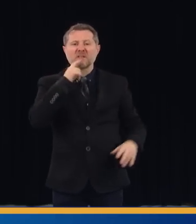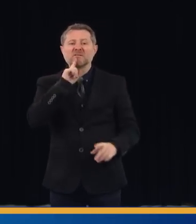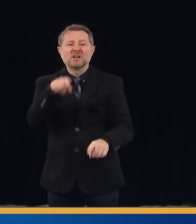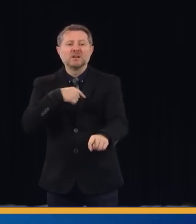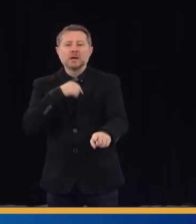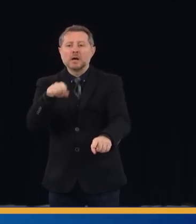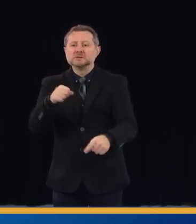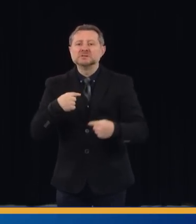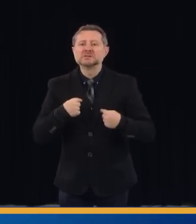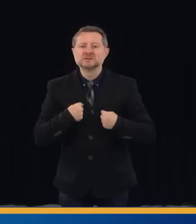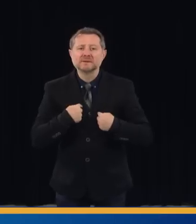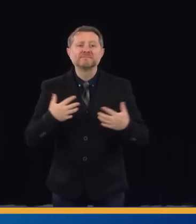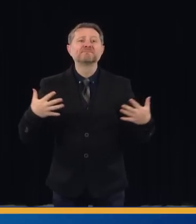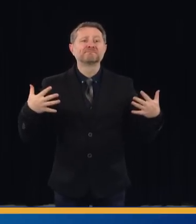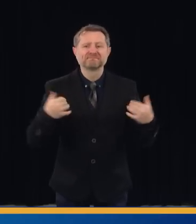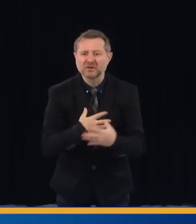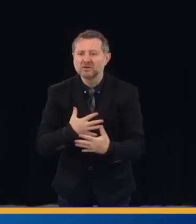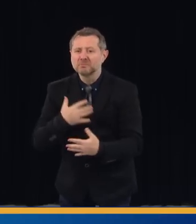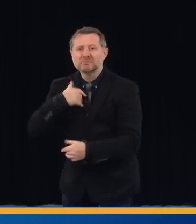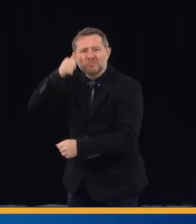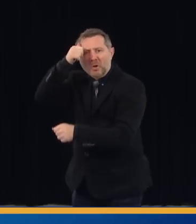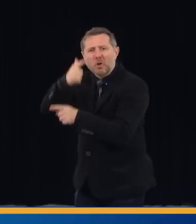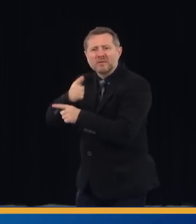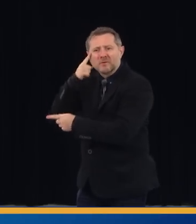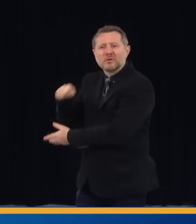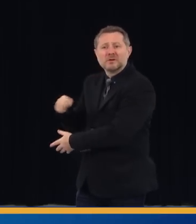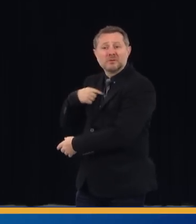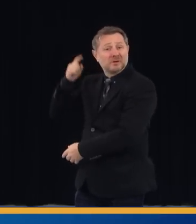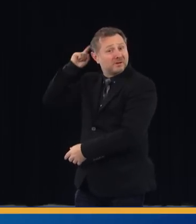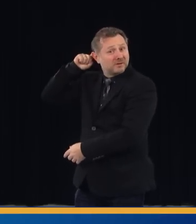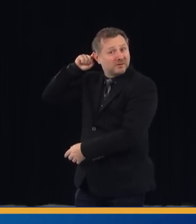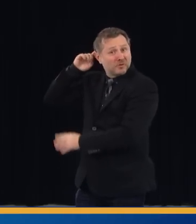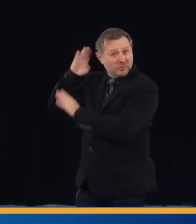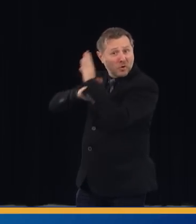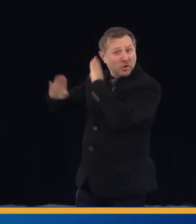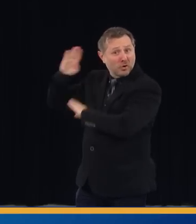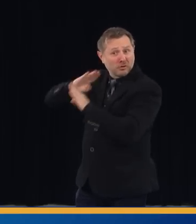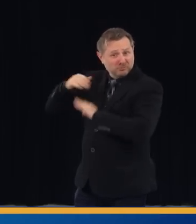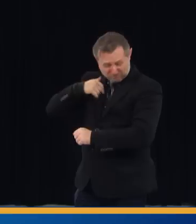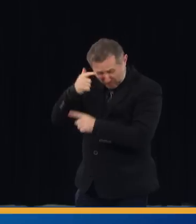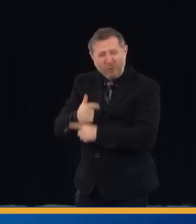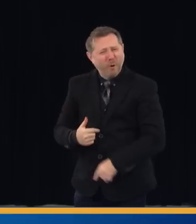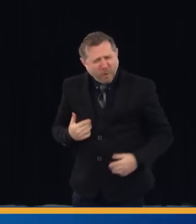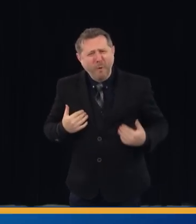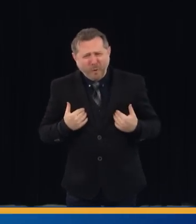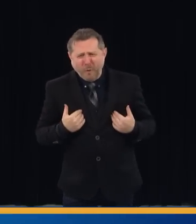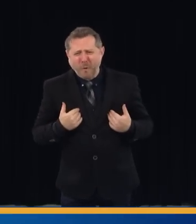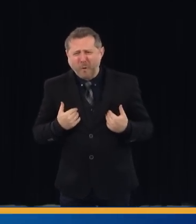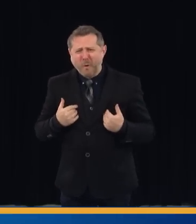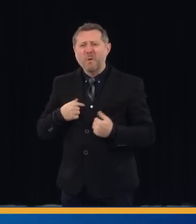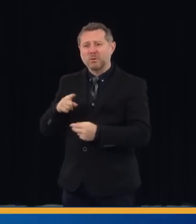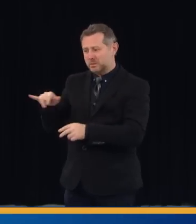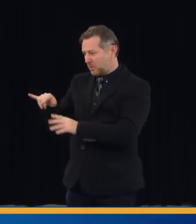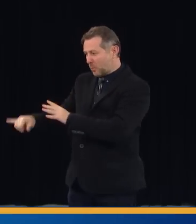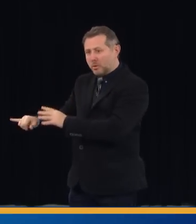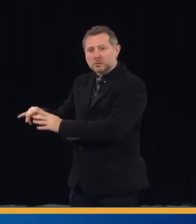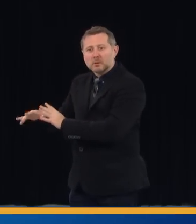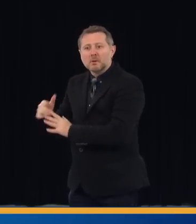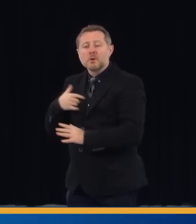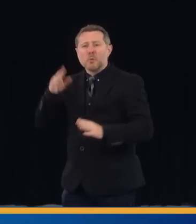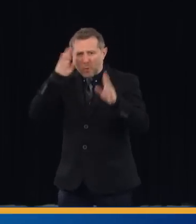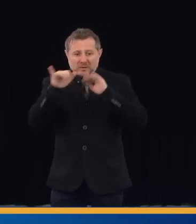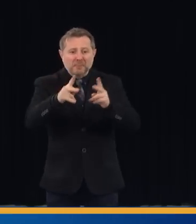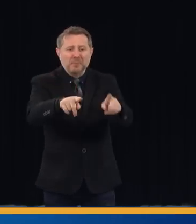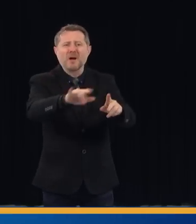frightened for my brother. I'm worried about my brother, as everyone is worried about everyone in